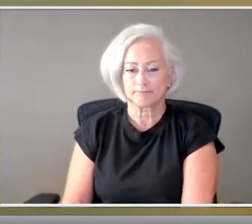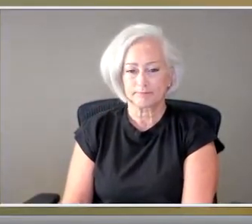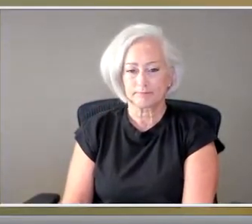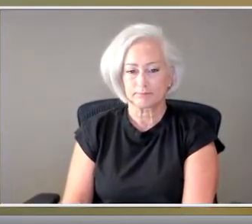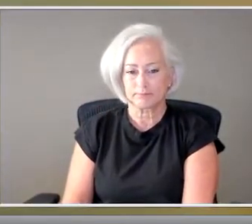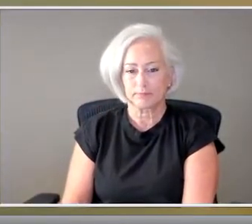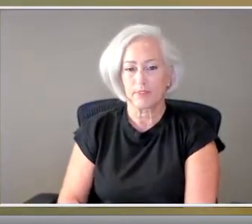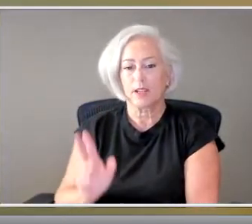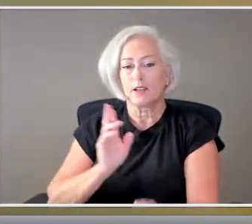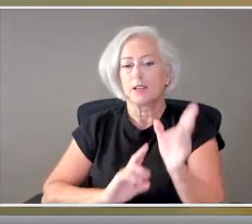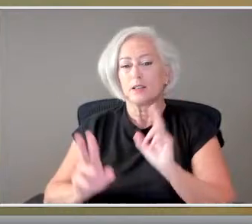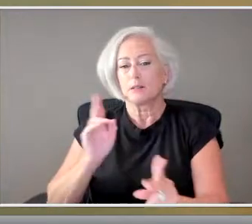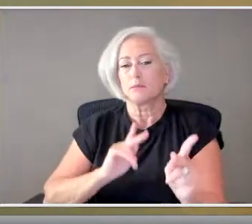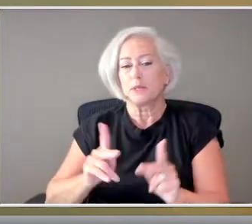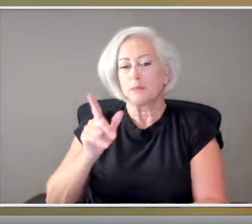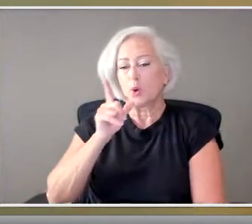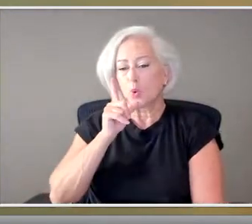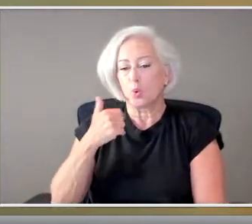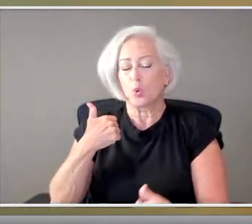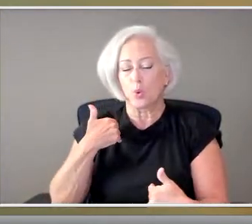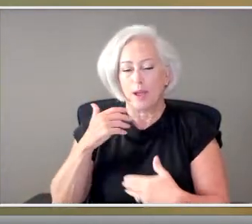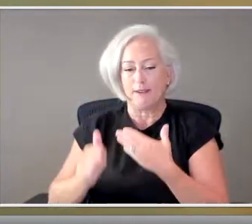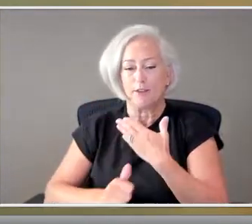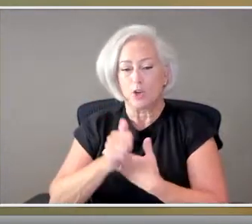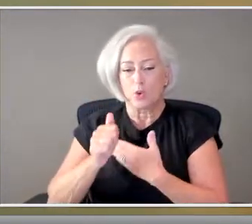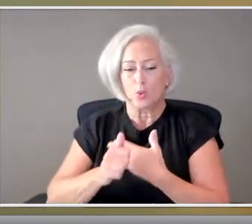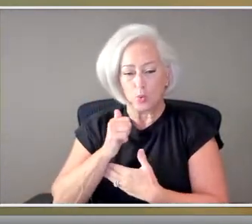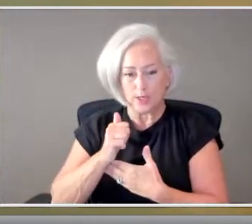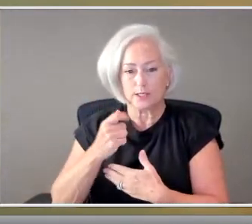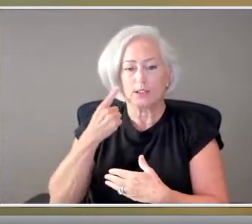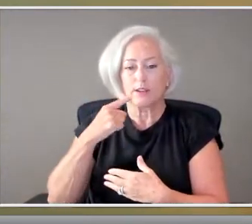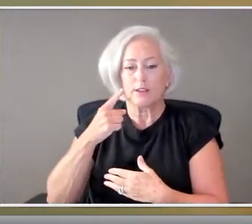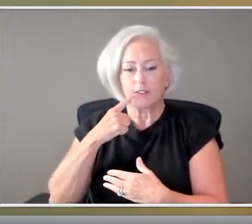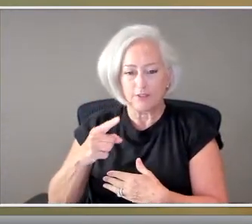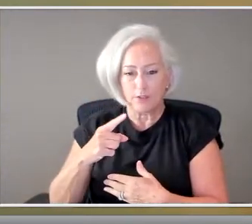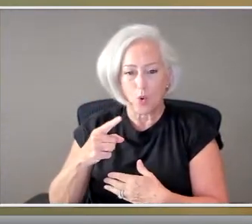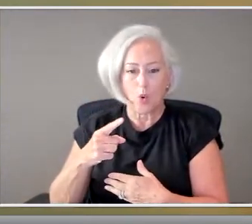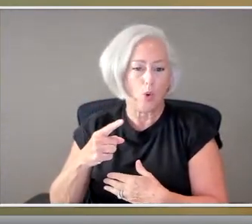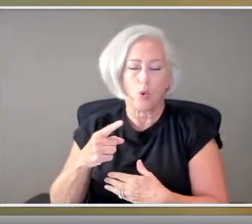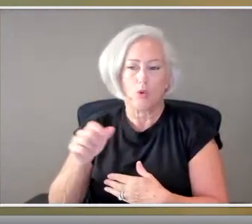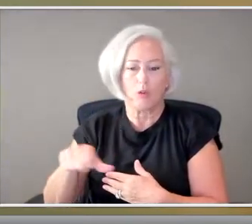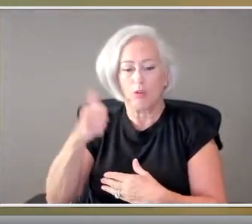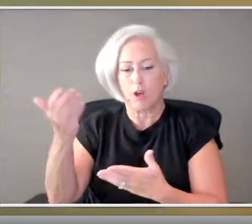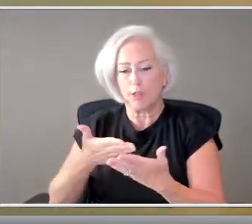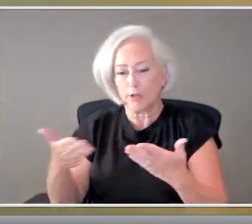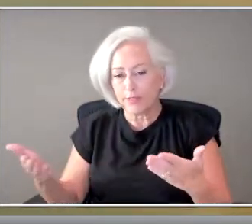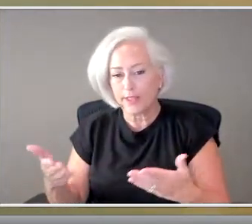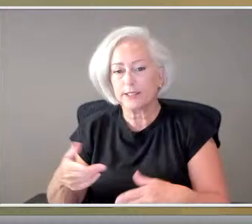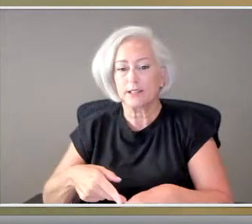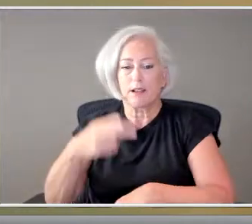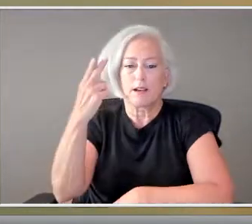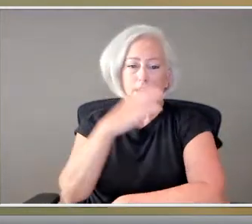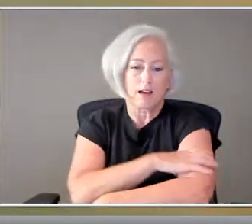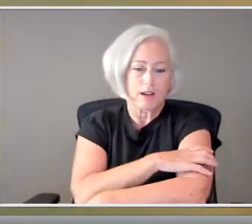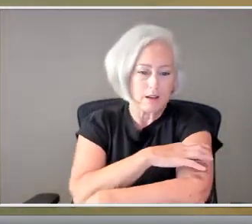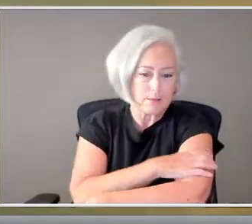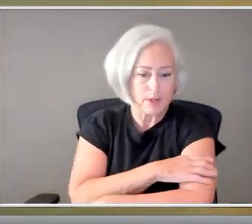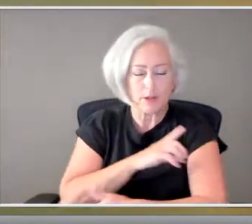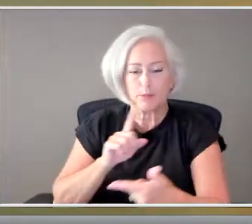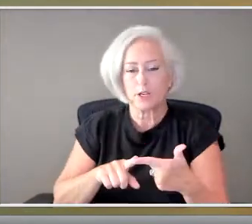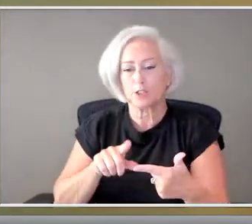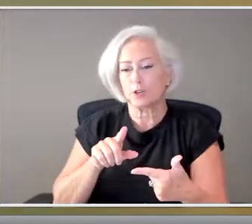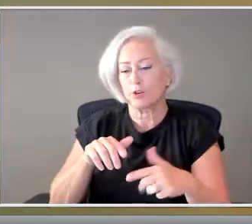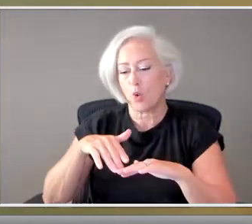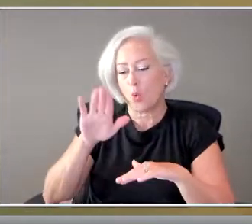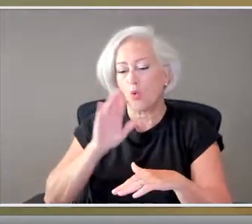people who intrinsically have risk factors for heart disease, like hypertension, over the age of 65, have a history of